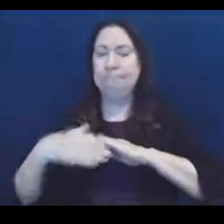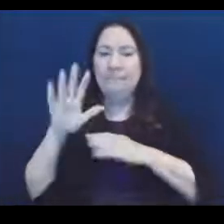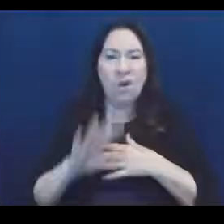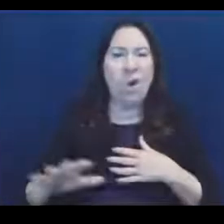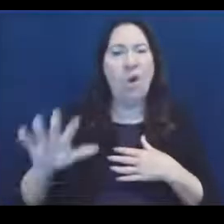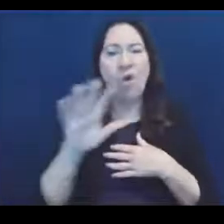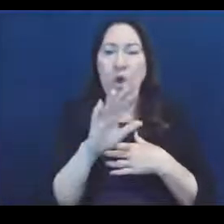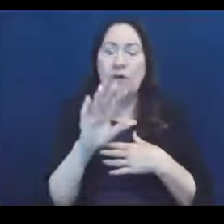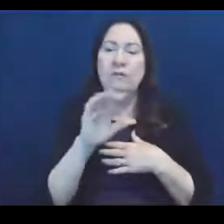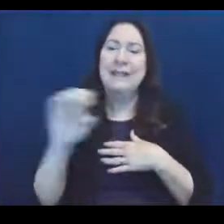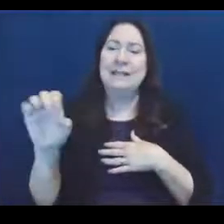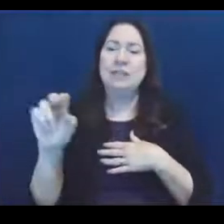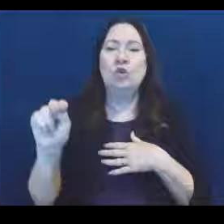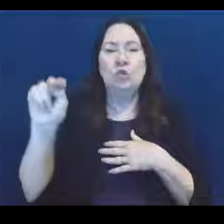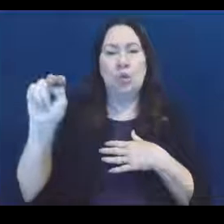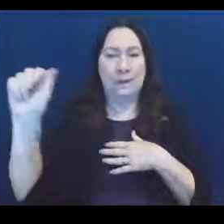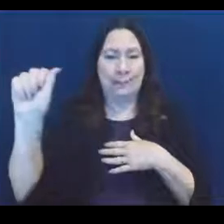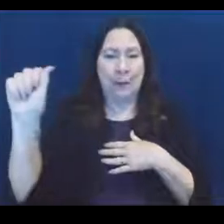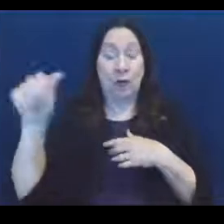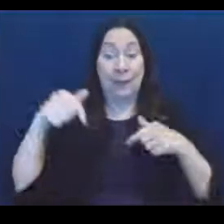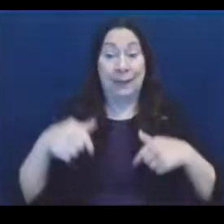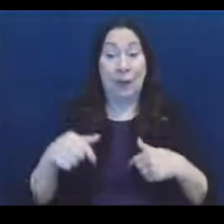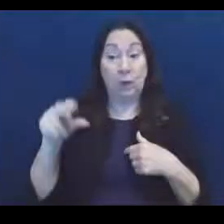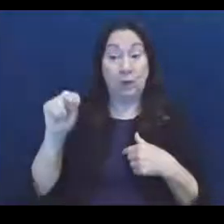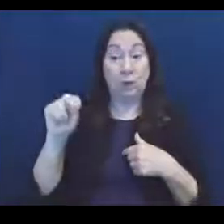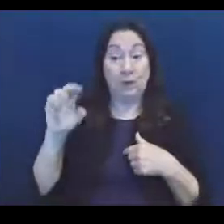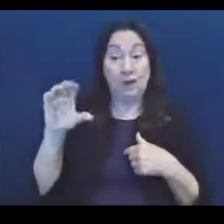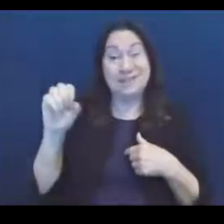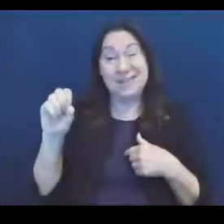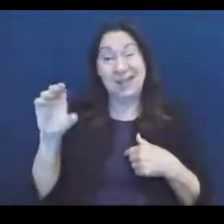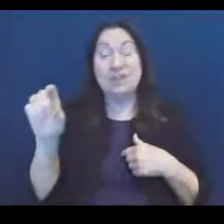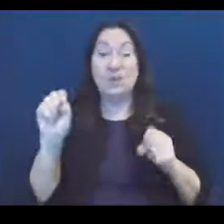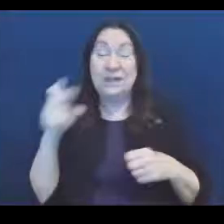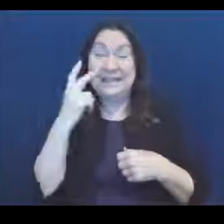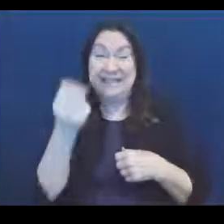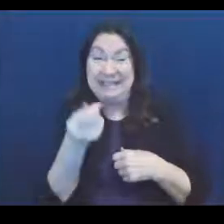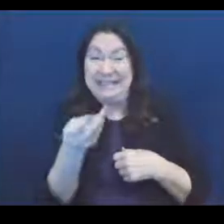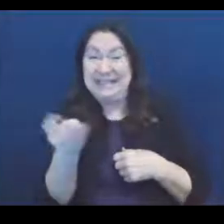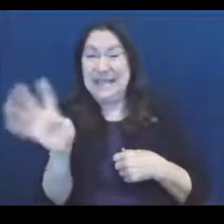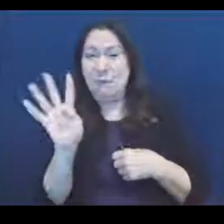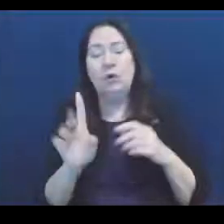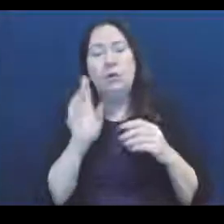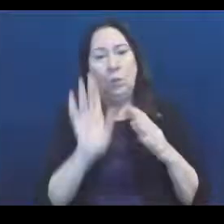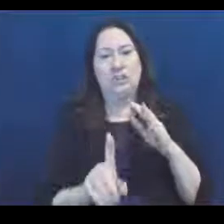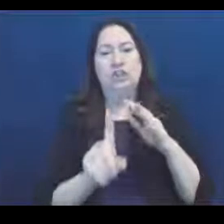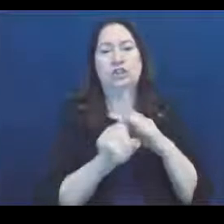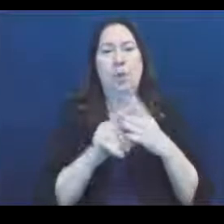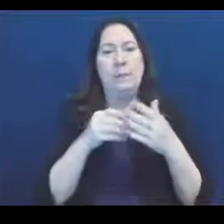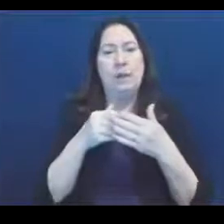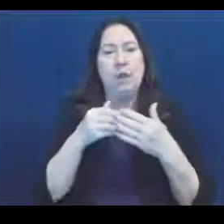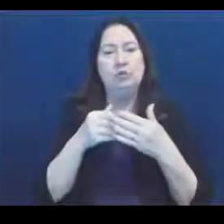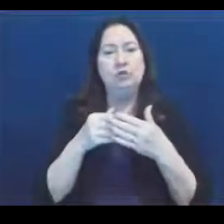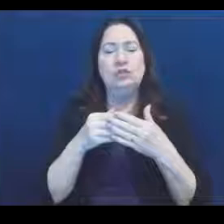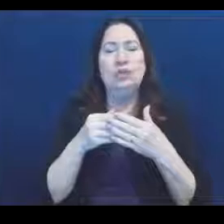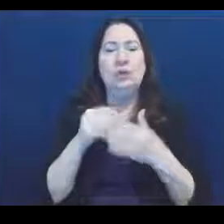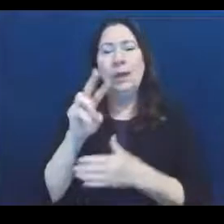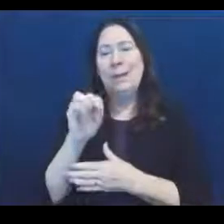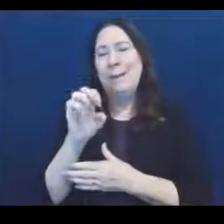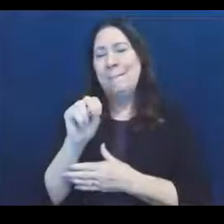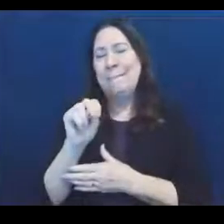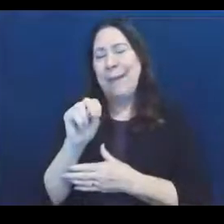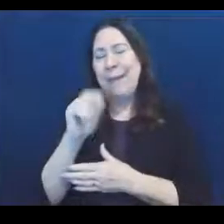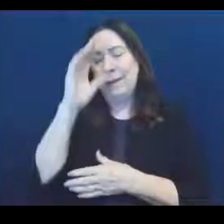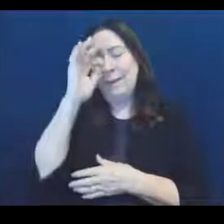across eastern North America. Here in the Carolinas, you can see several that usually will show up near man-made lakes or reservoirs